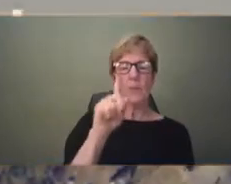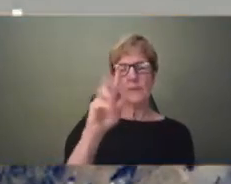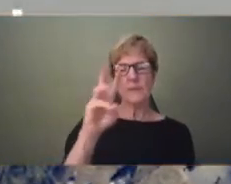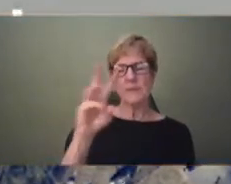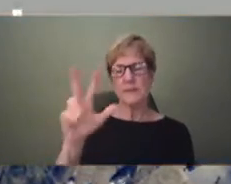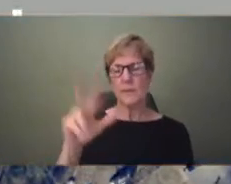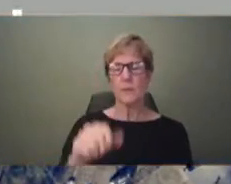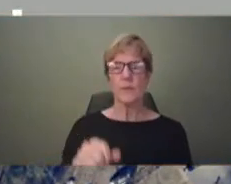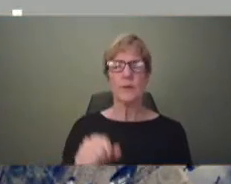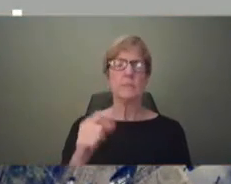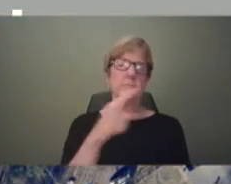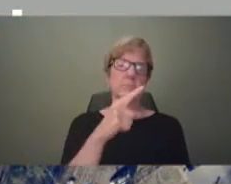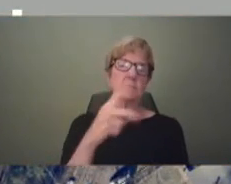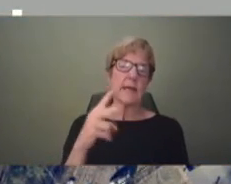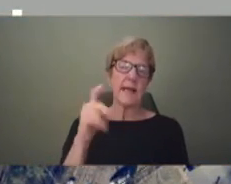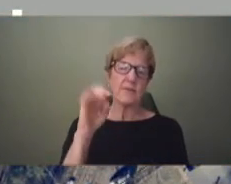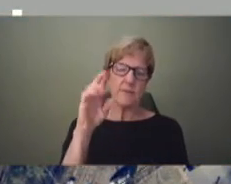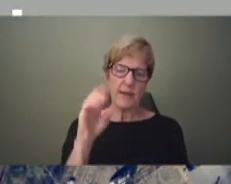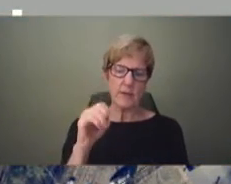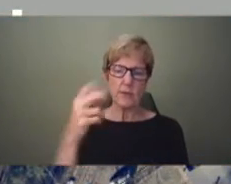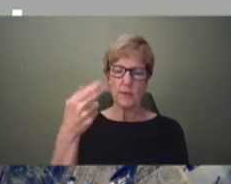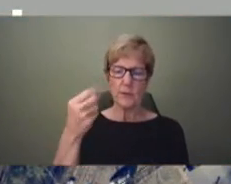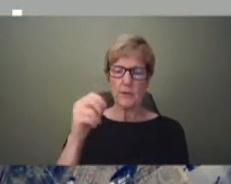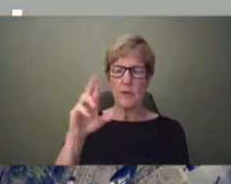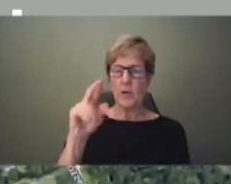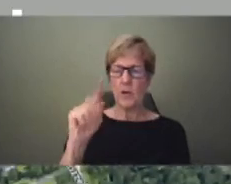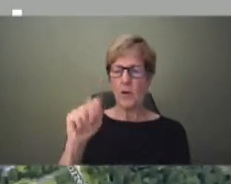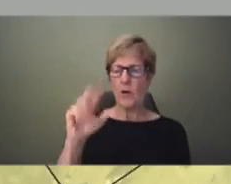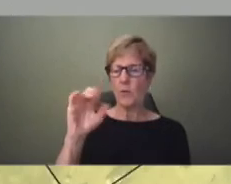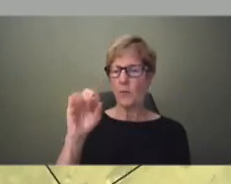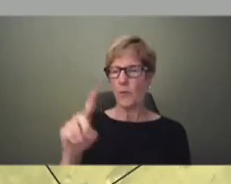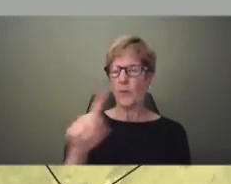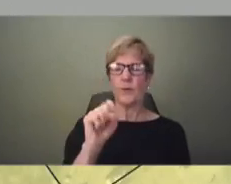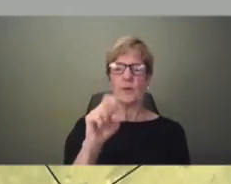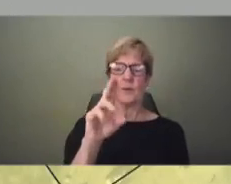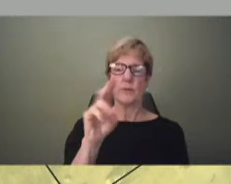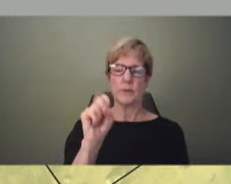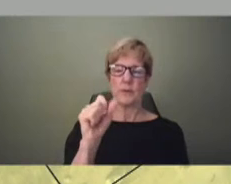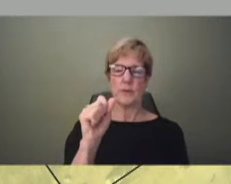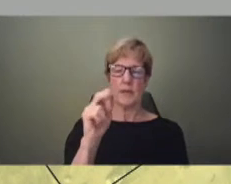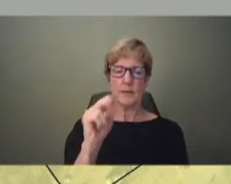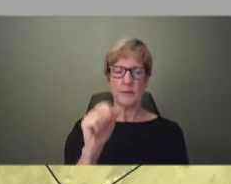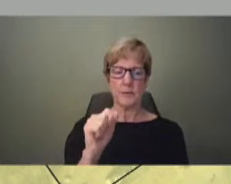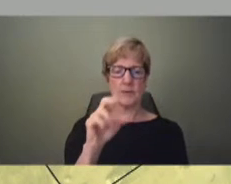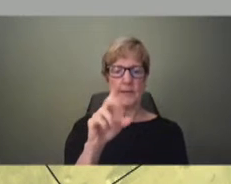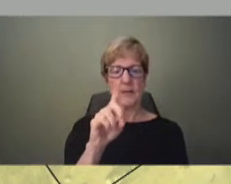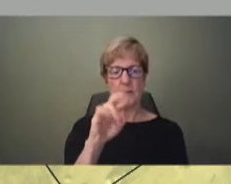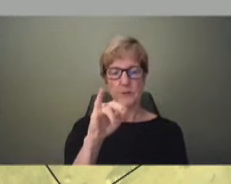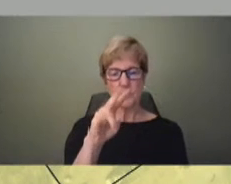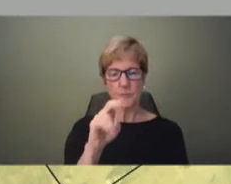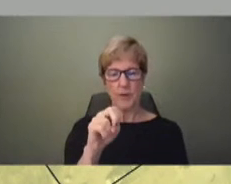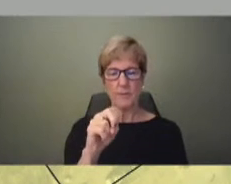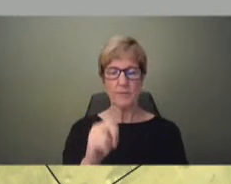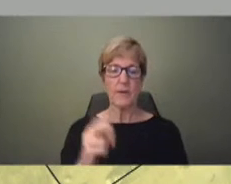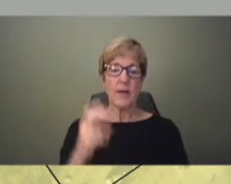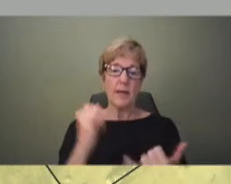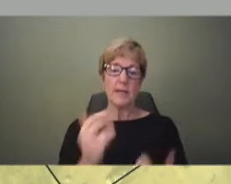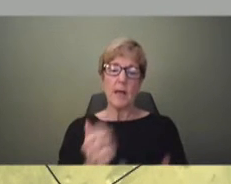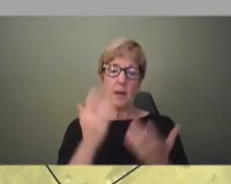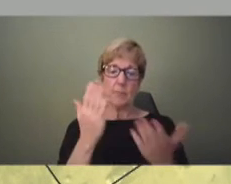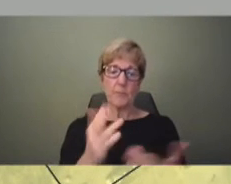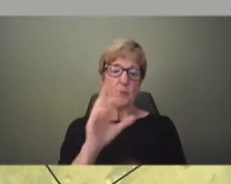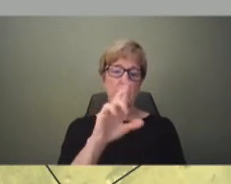over a half acre on Hart Road and Susanna Drive currently zoned R3 proposed zoning is R six Lake Wy prot Ed